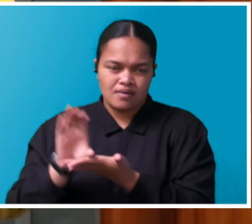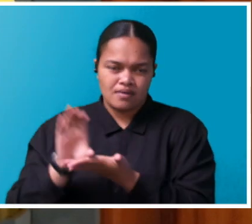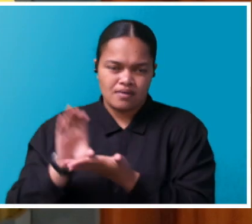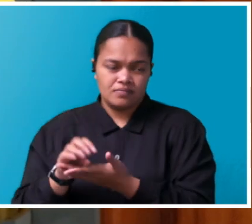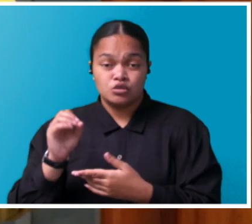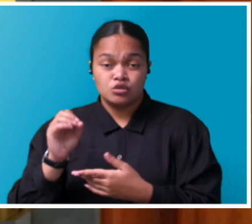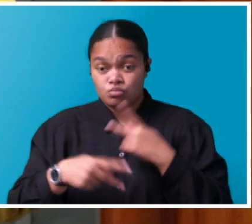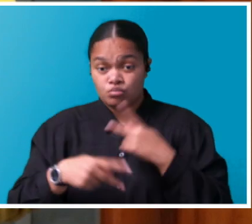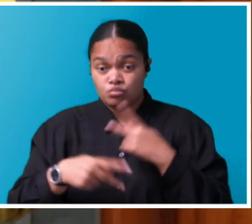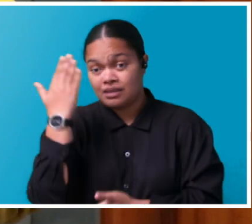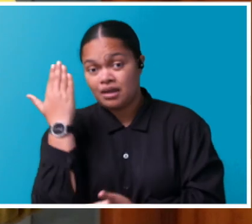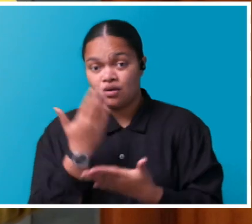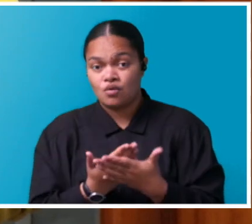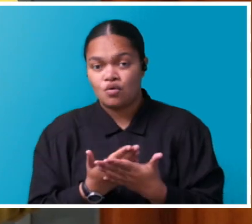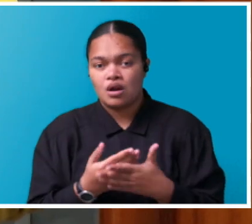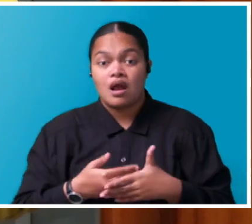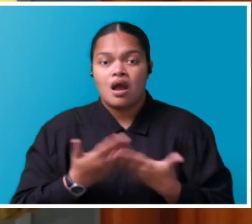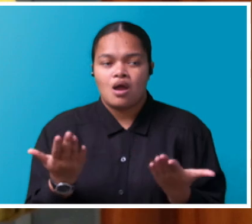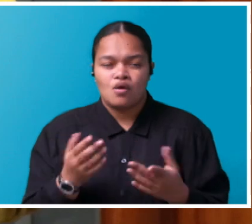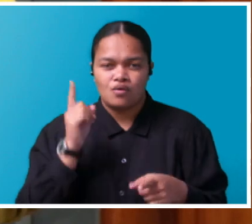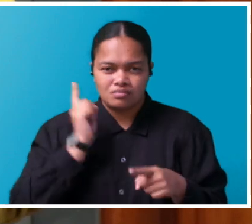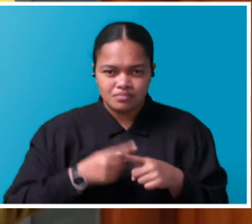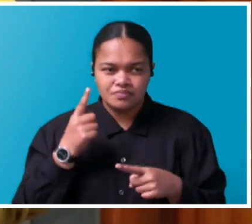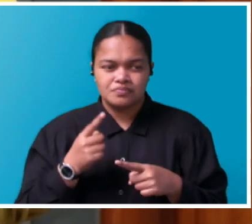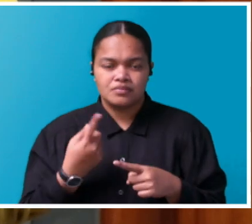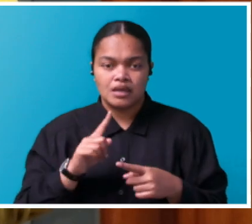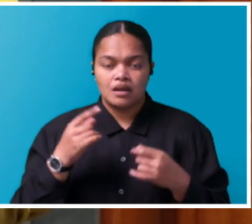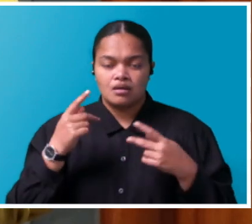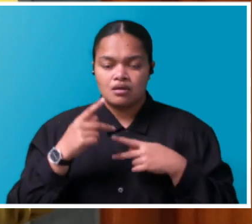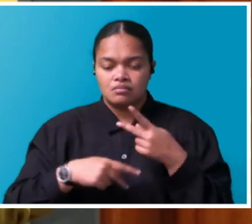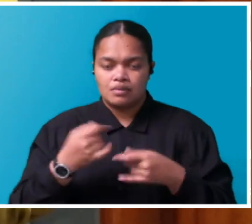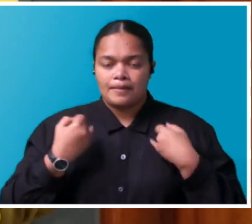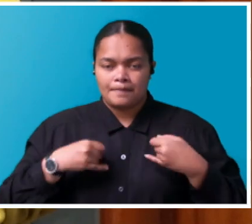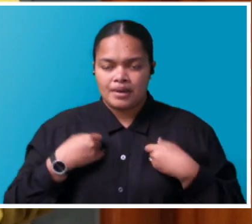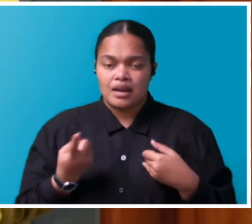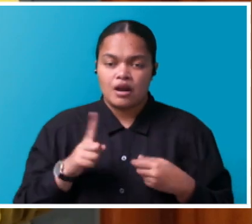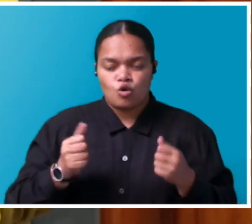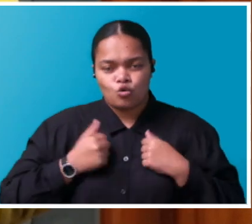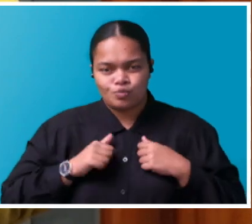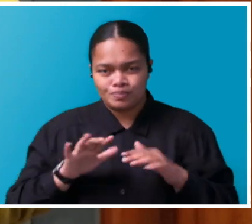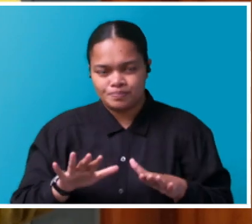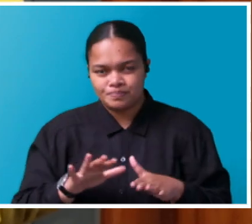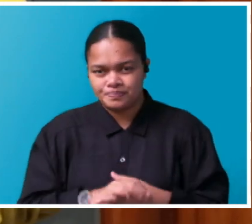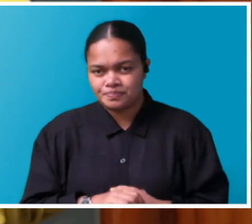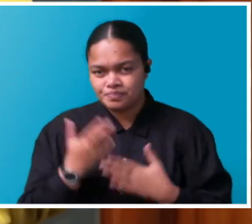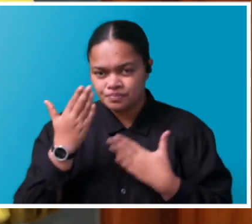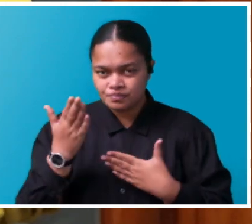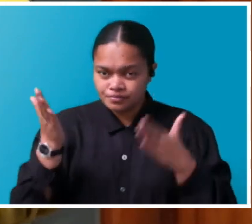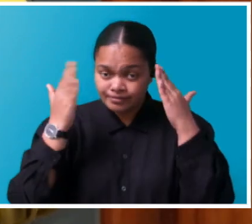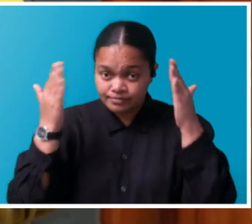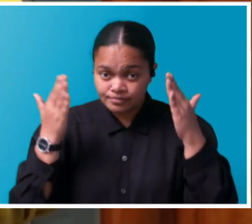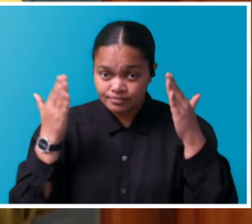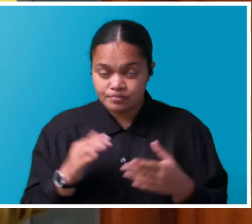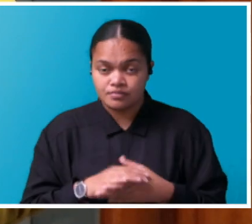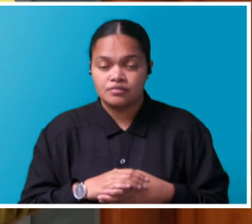is dependent on how efficiently the leasing process is implemented and completed. Honorable Speaker, the